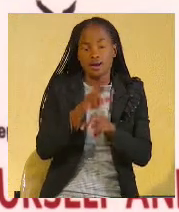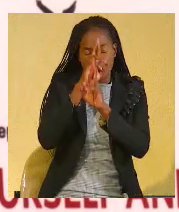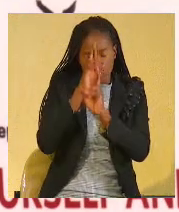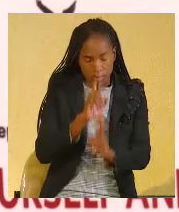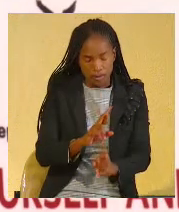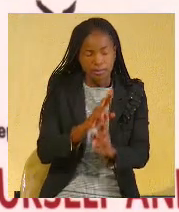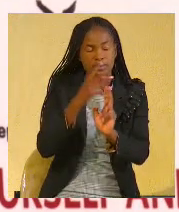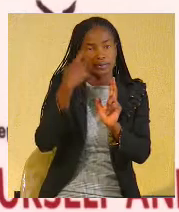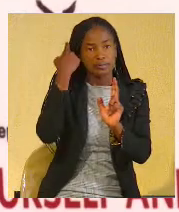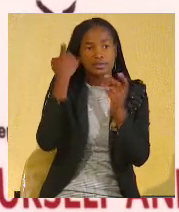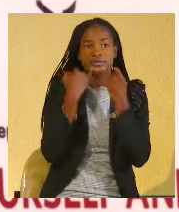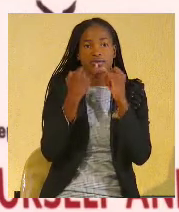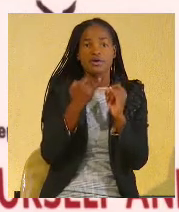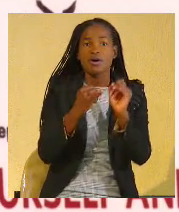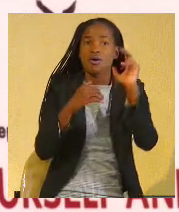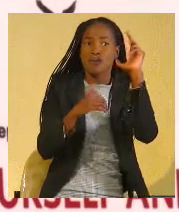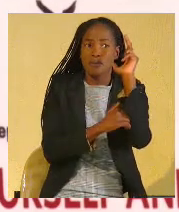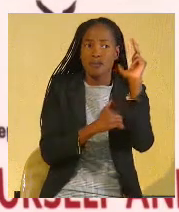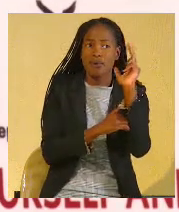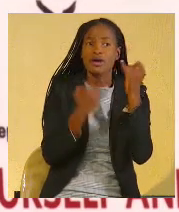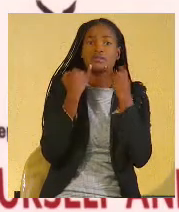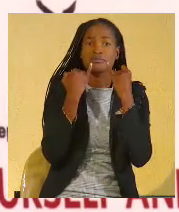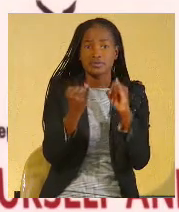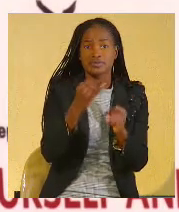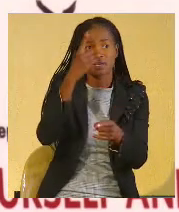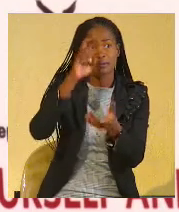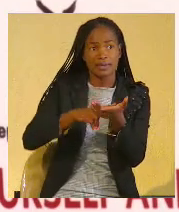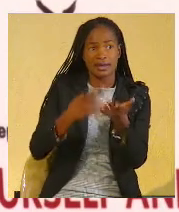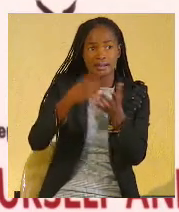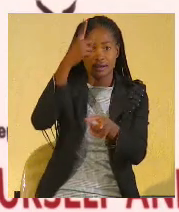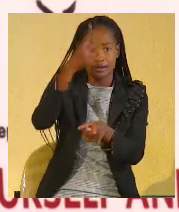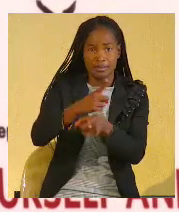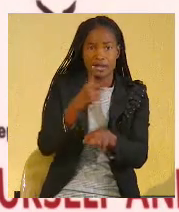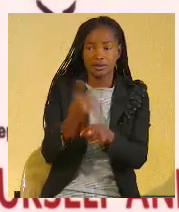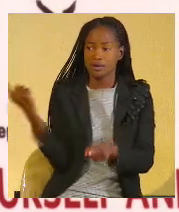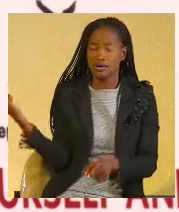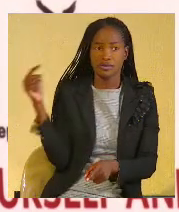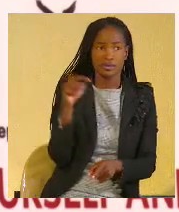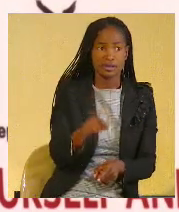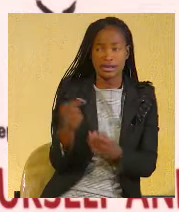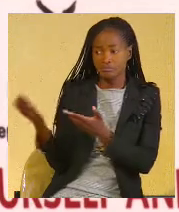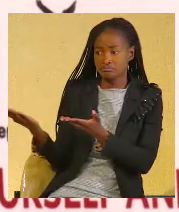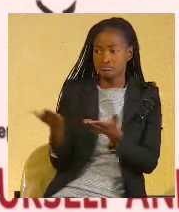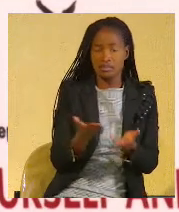is the official government spokesperson, to come give you an update on some of these decisions. Doctor.